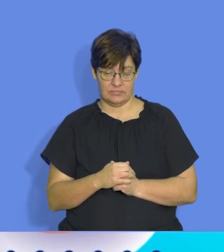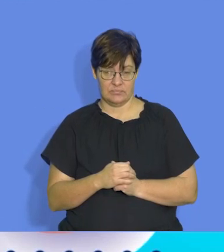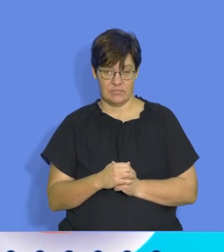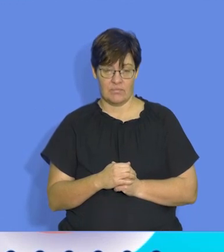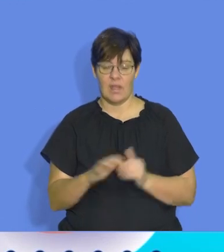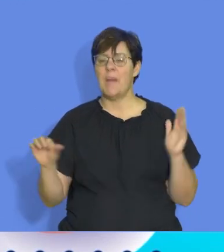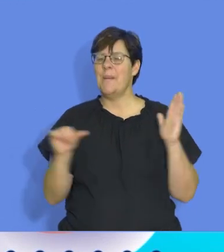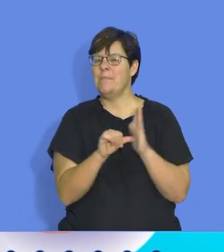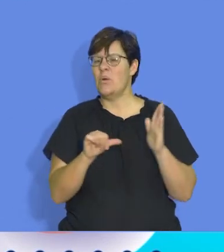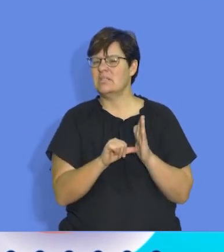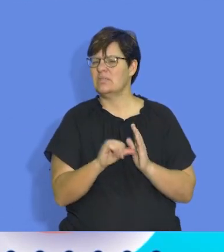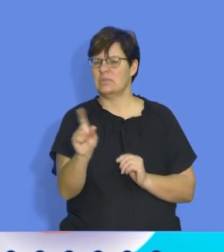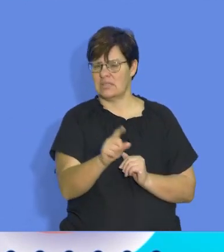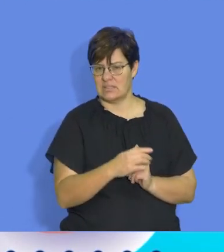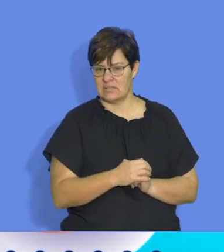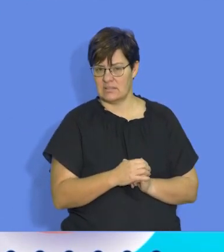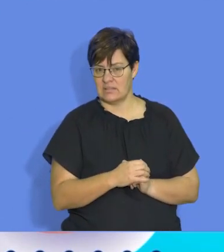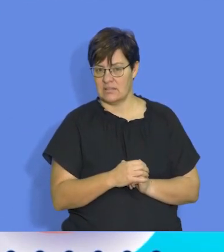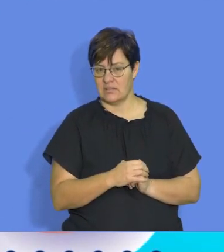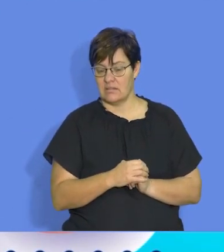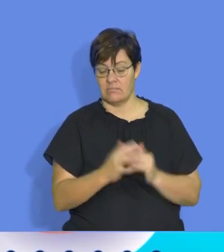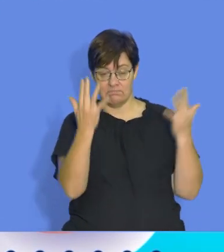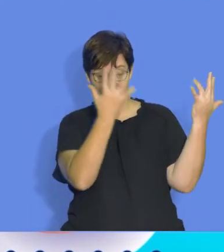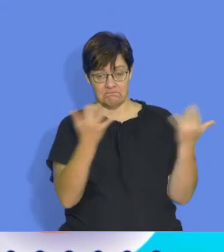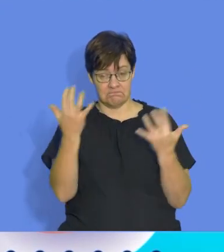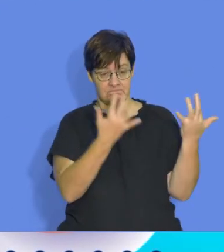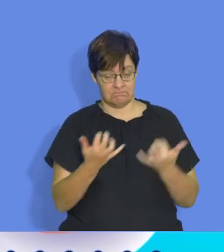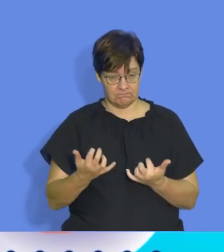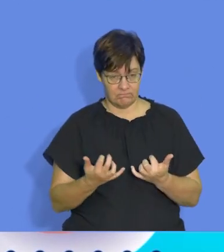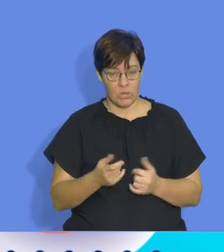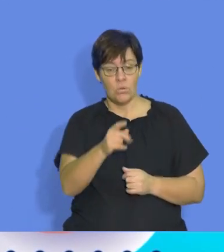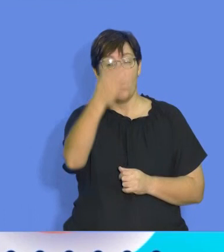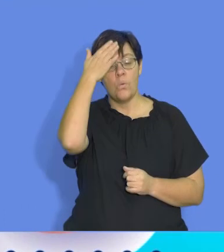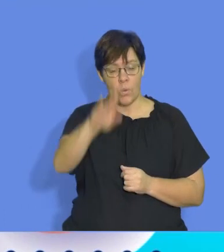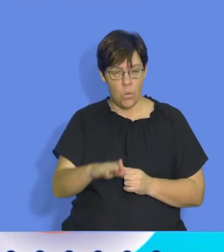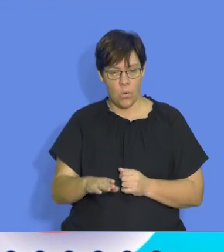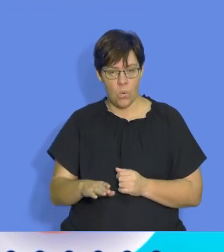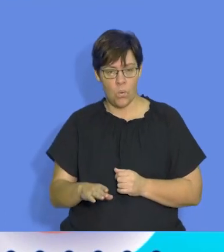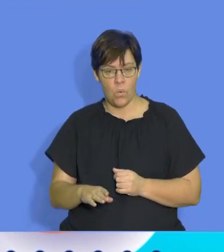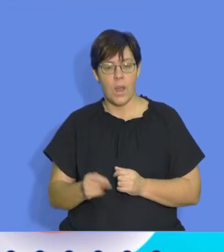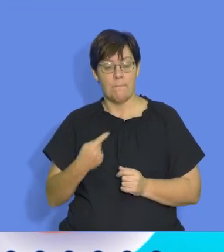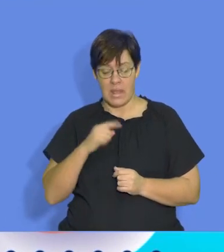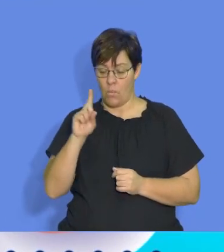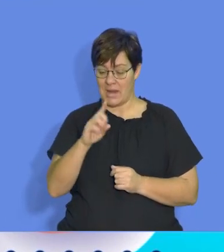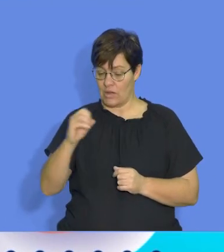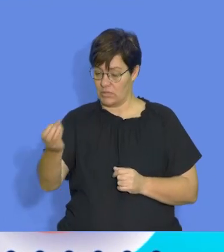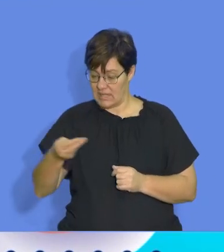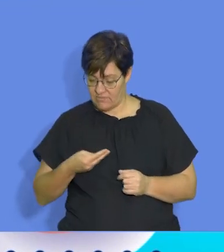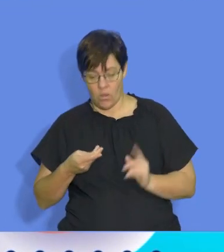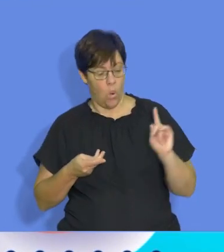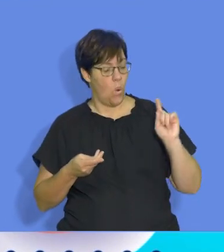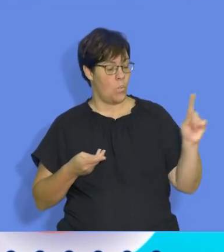important in terms of your calculations? Know when you are given the 100, know when you are given